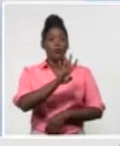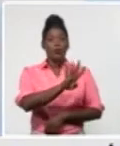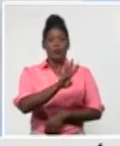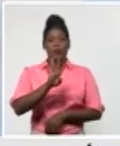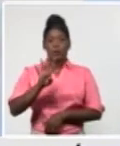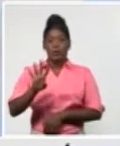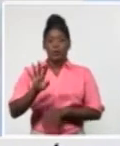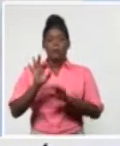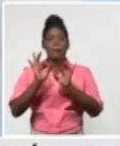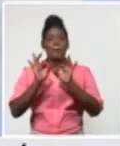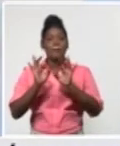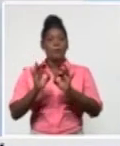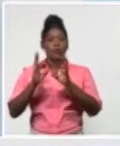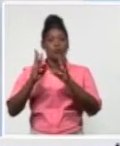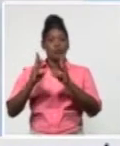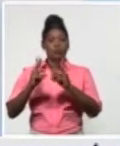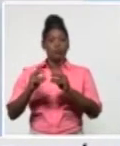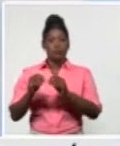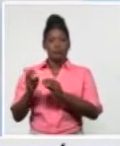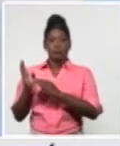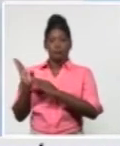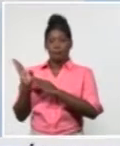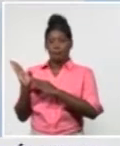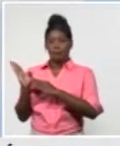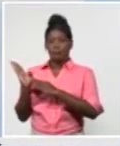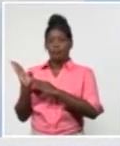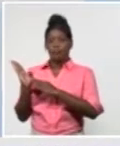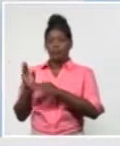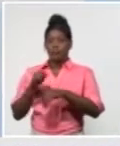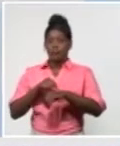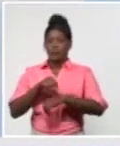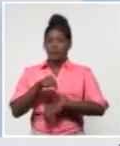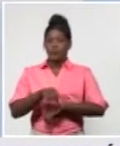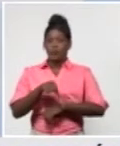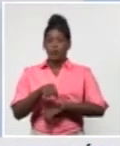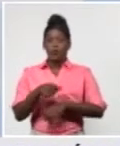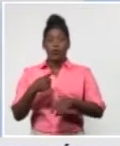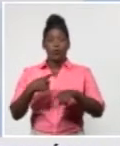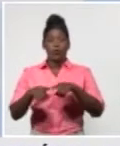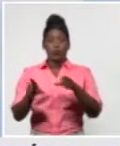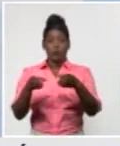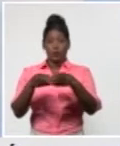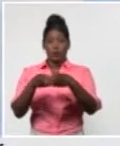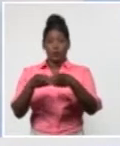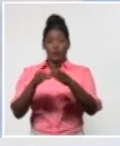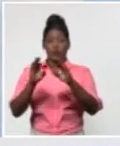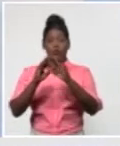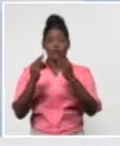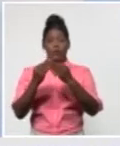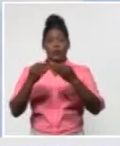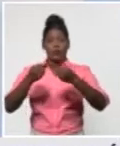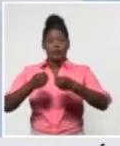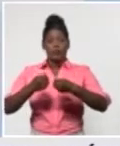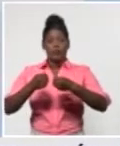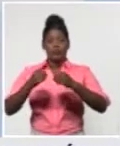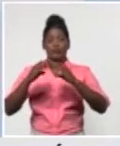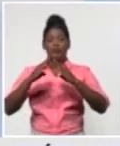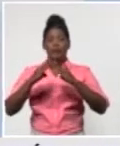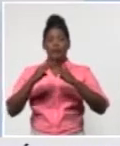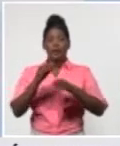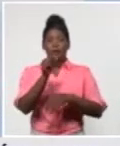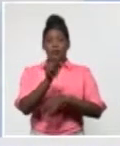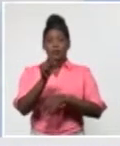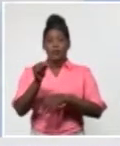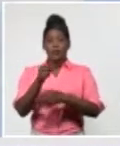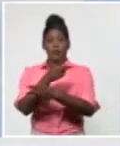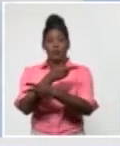are confirmed. These are the number of active cases we have today in our primary healthcare system.